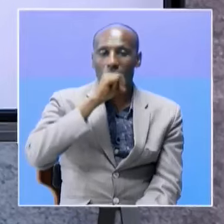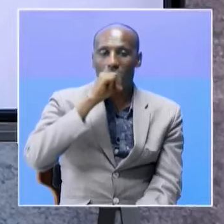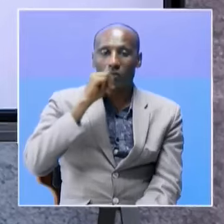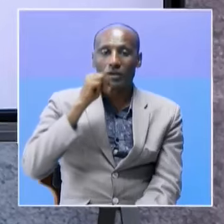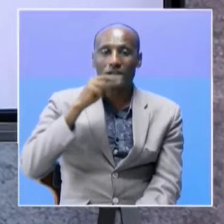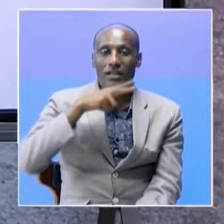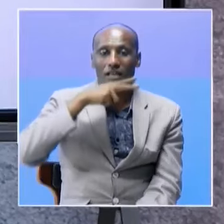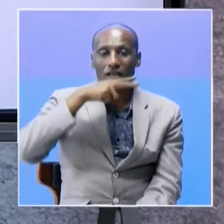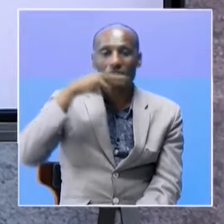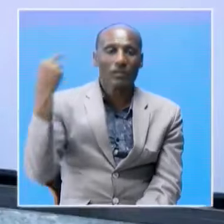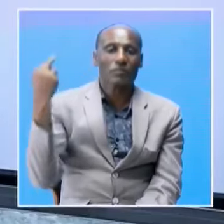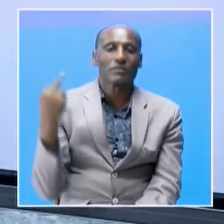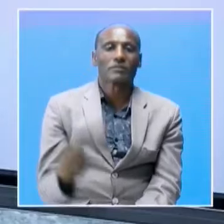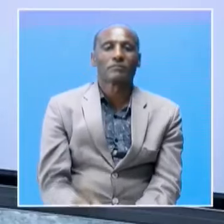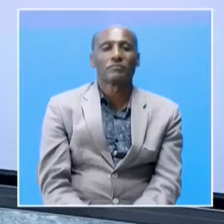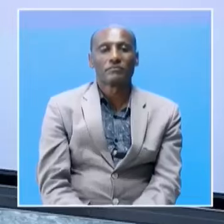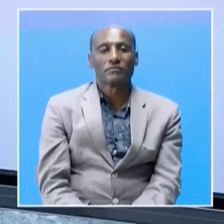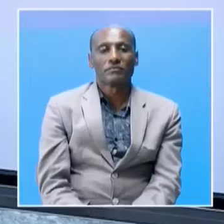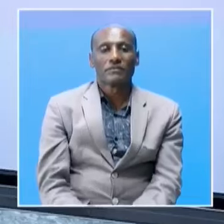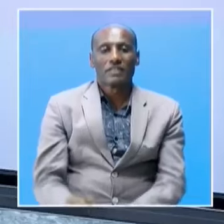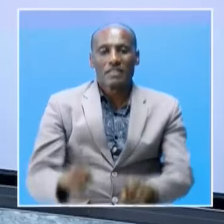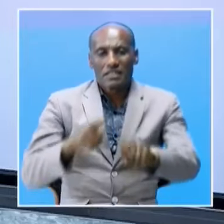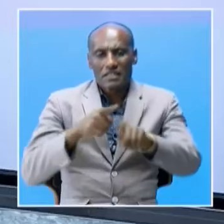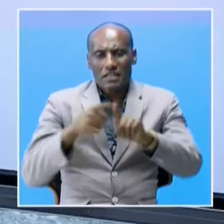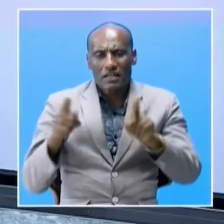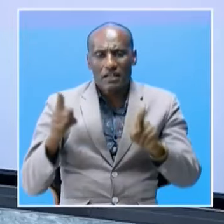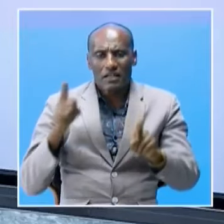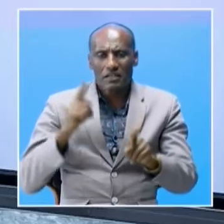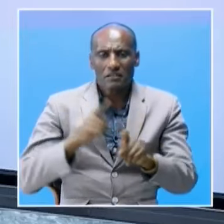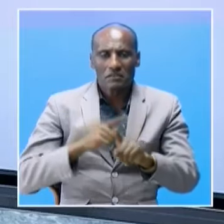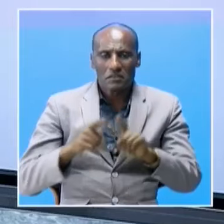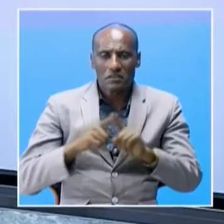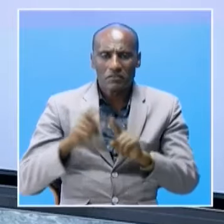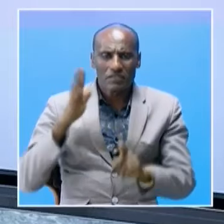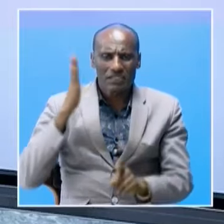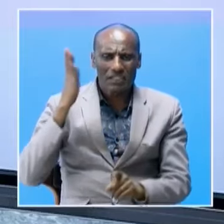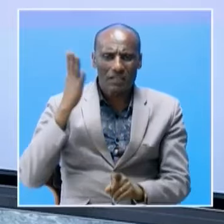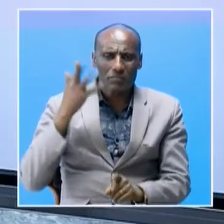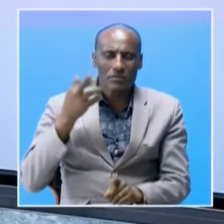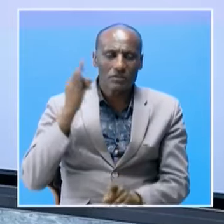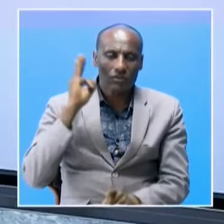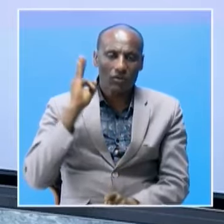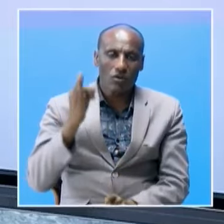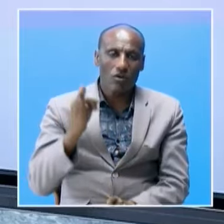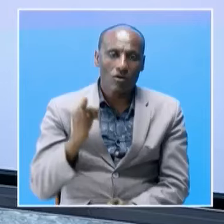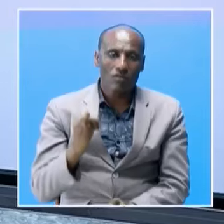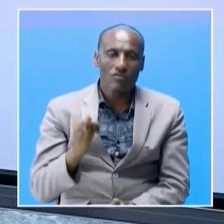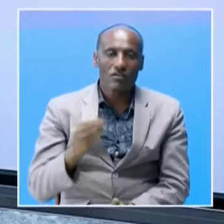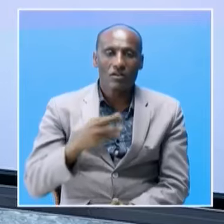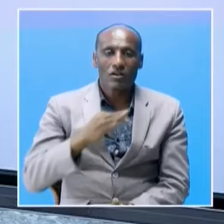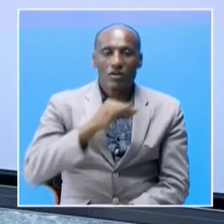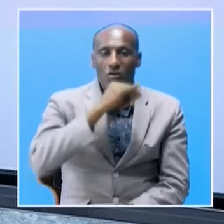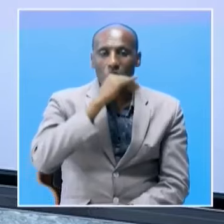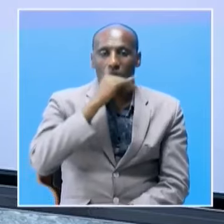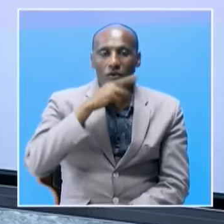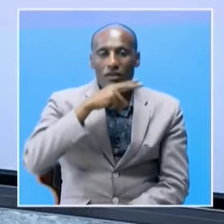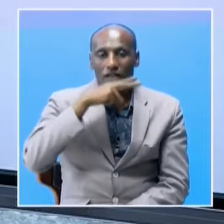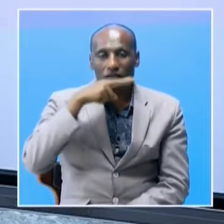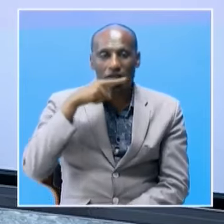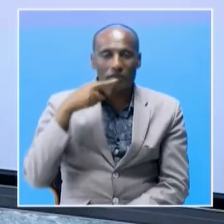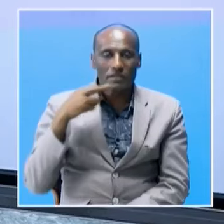Modal verbs. There are different types of modal verbs. Yes? Yes, to tell